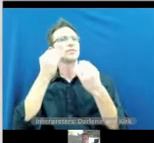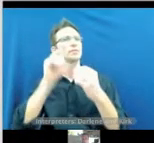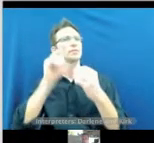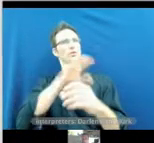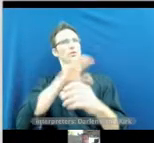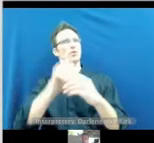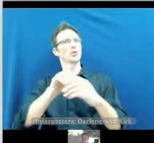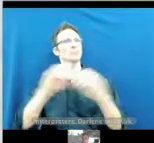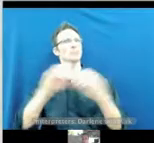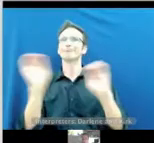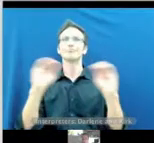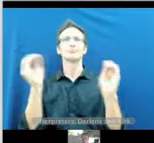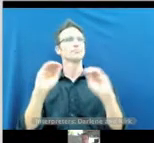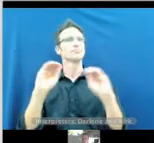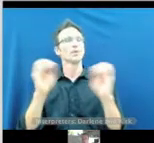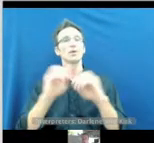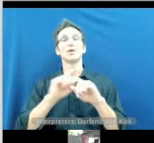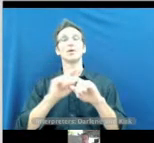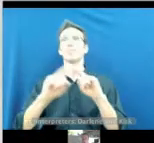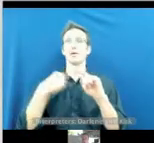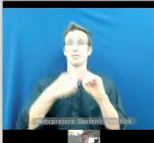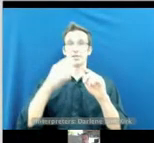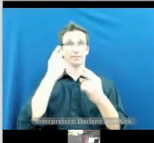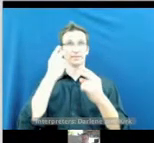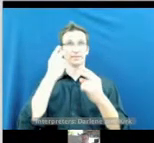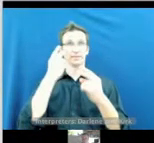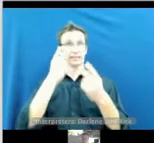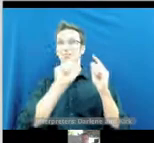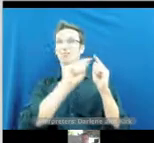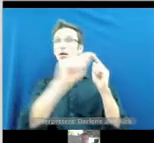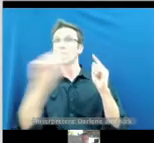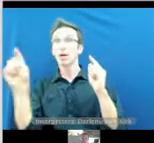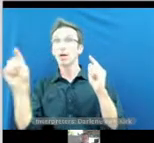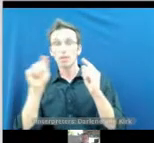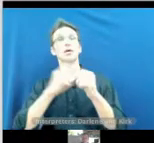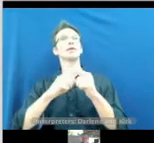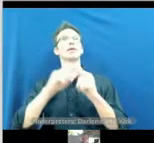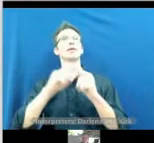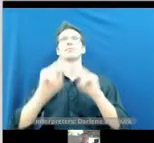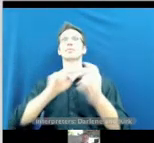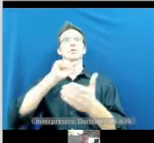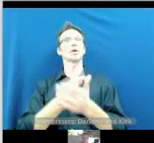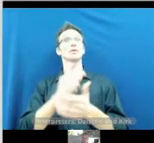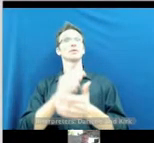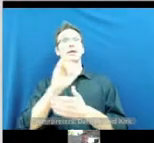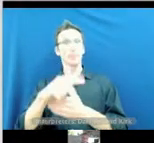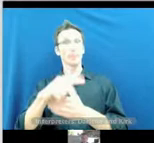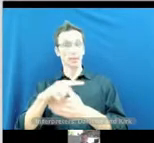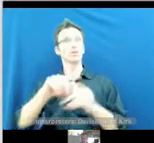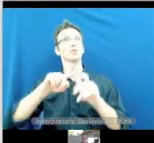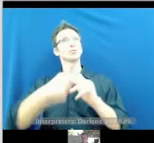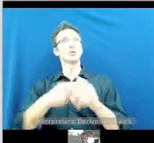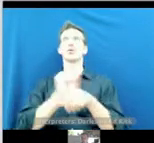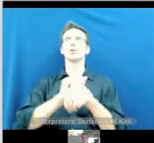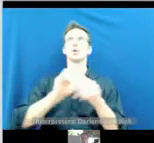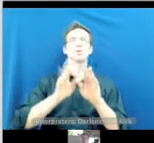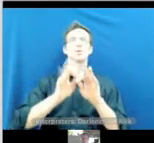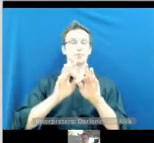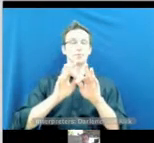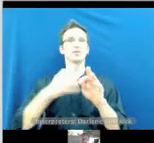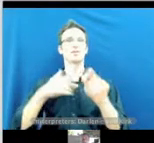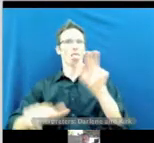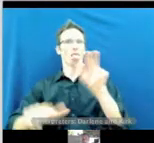What we find is from that experience then, people go into the field and of course are left ill-equipped to work with individuals who